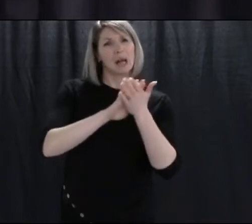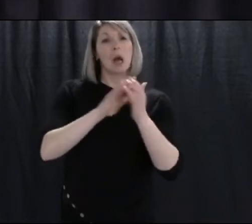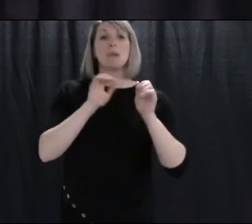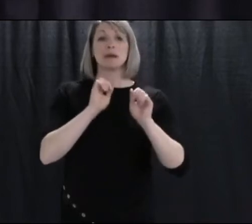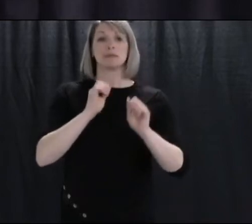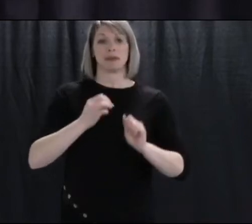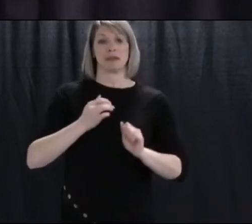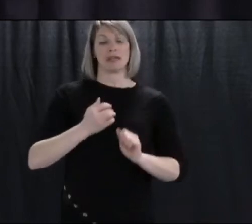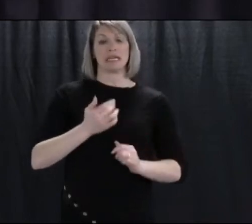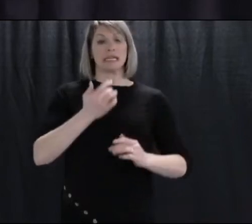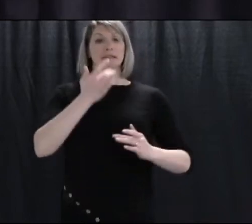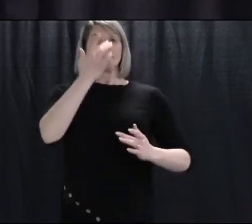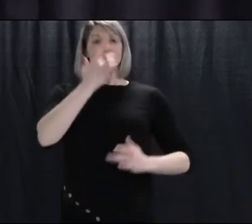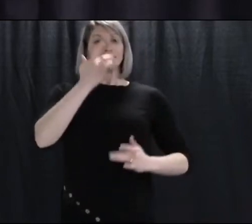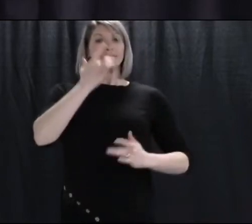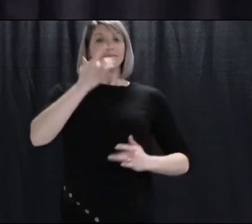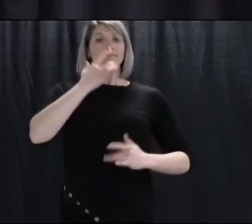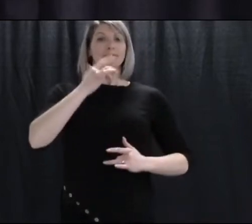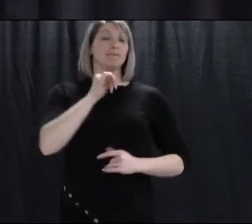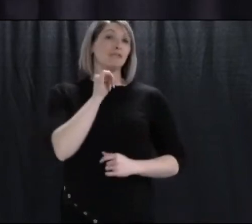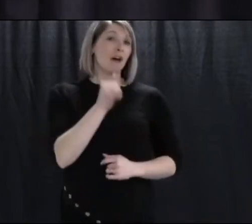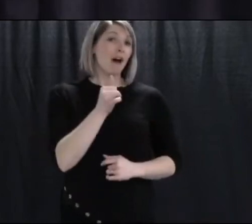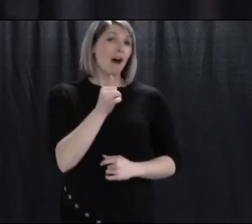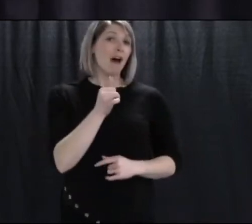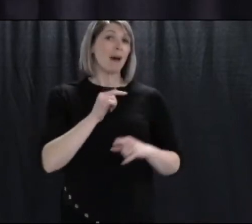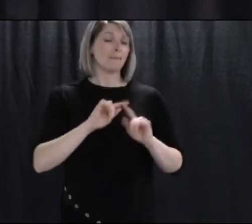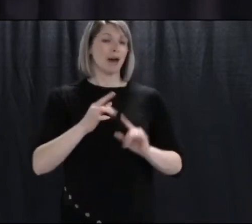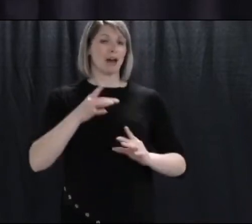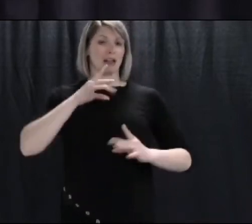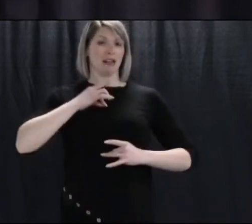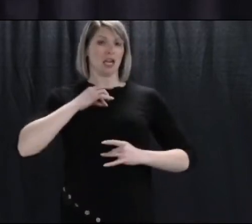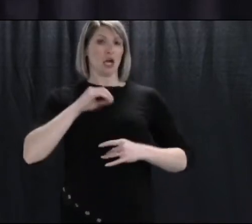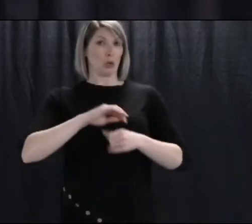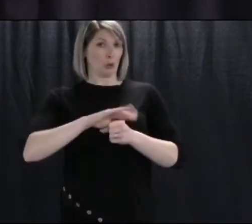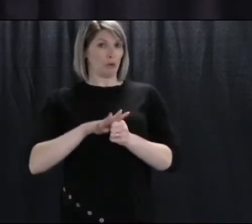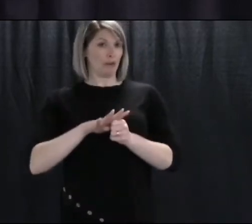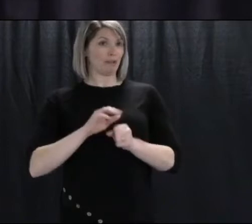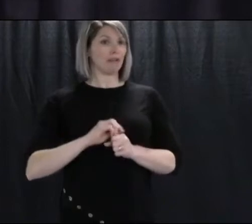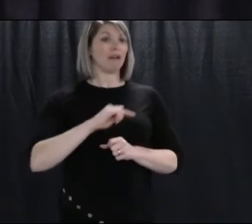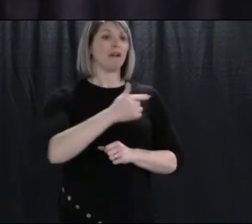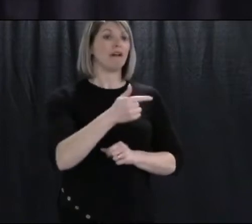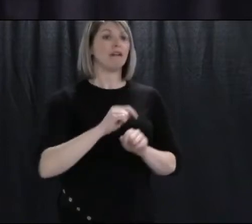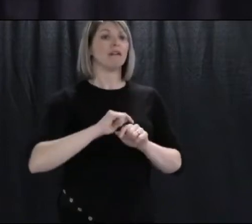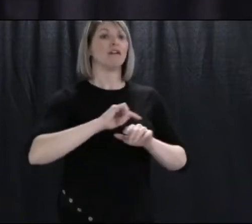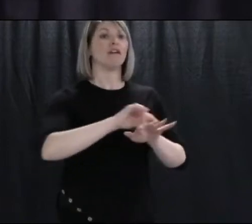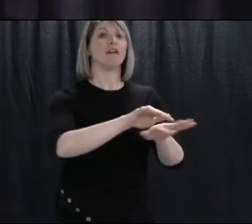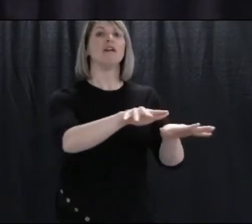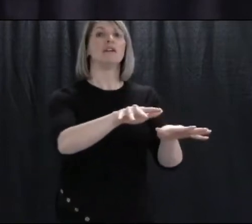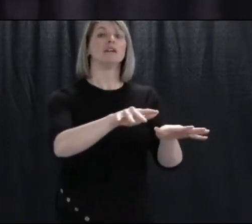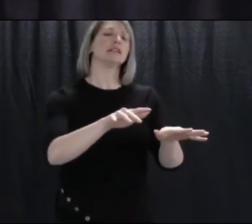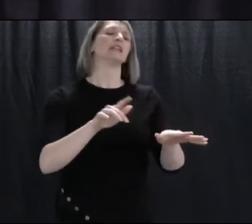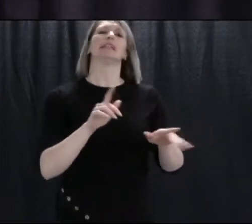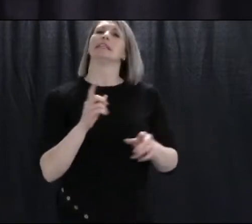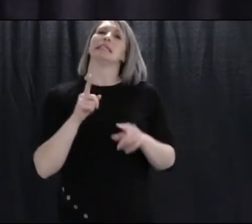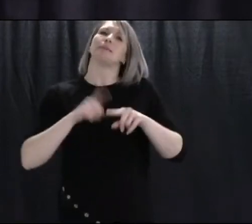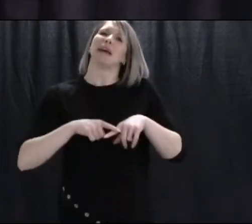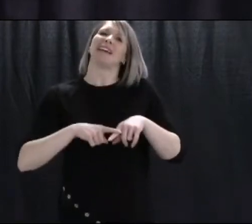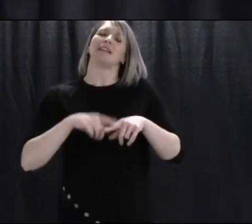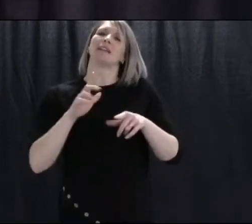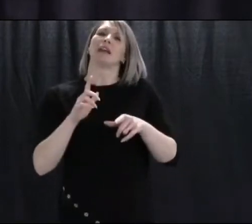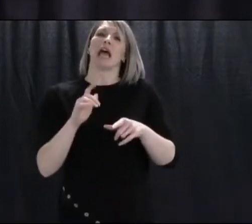the case. However, what we know about this disease is that for the most part, with respect to viral loads and